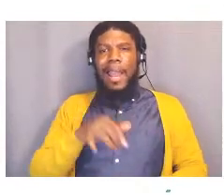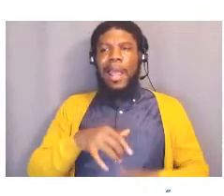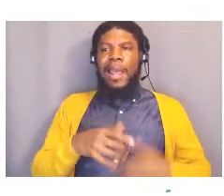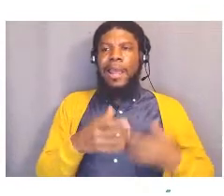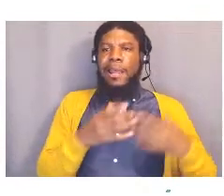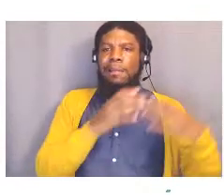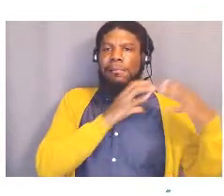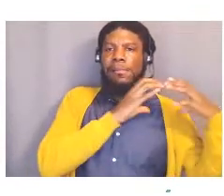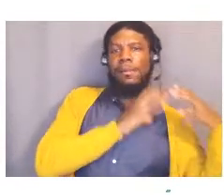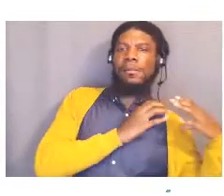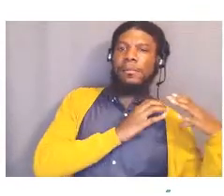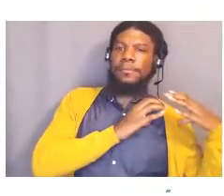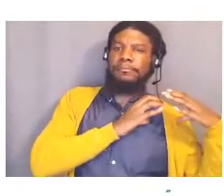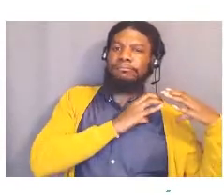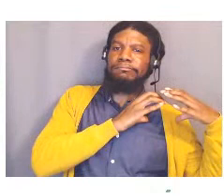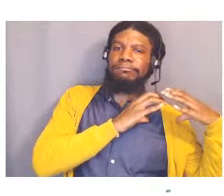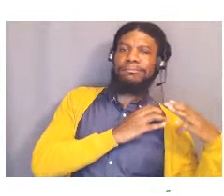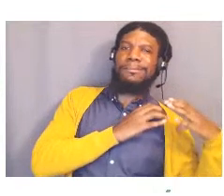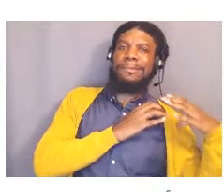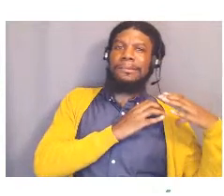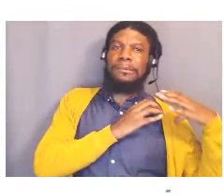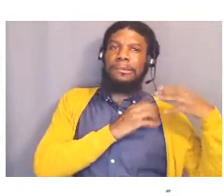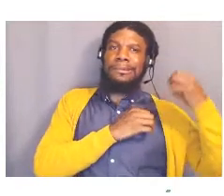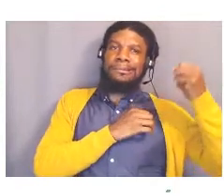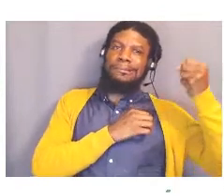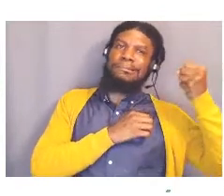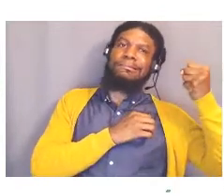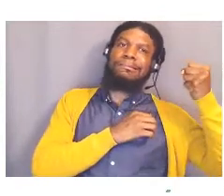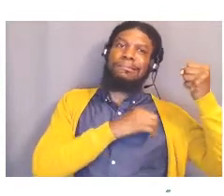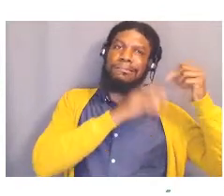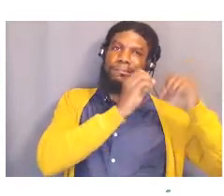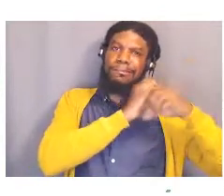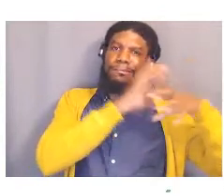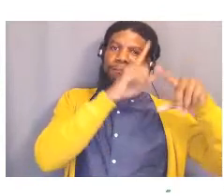load. Or does it